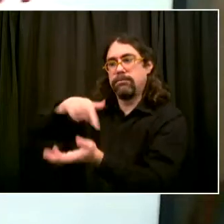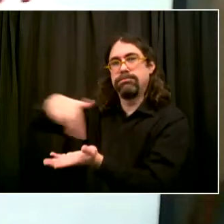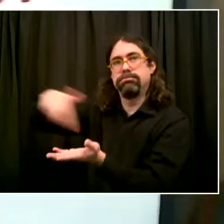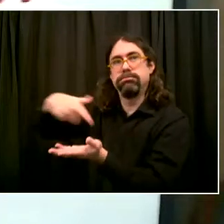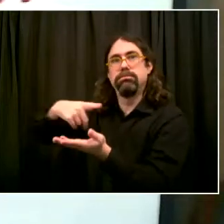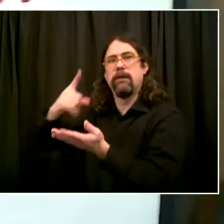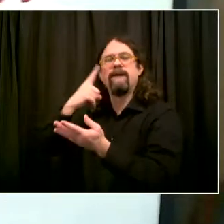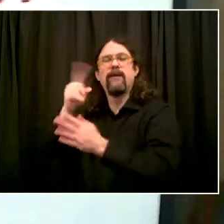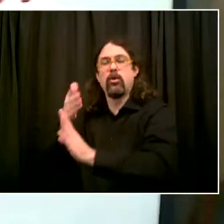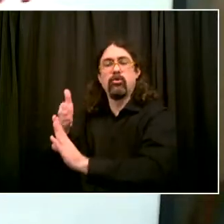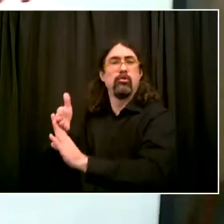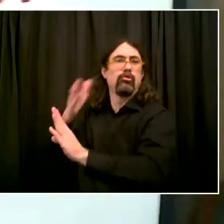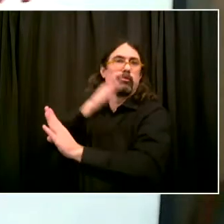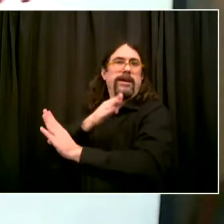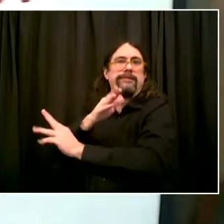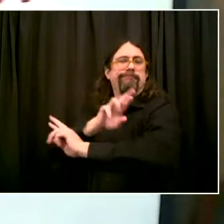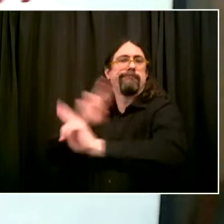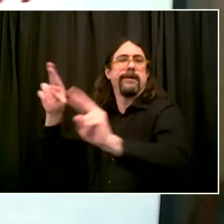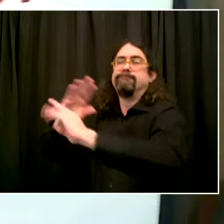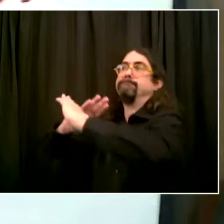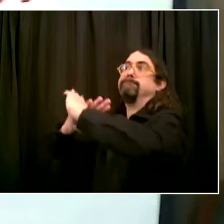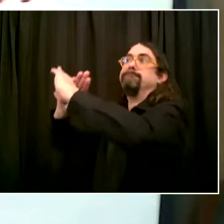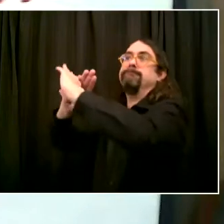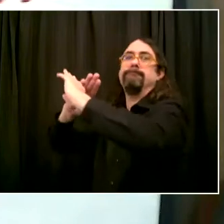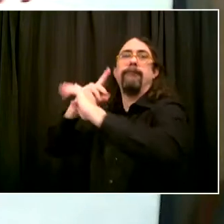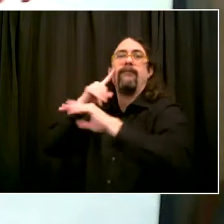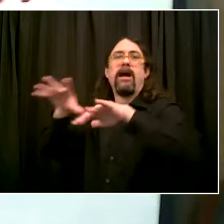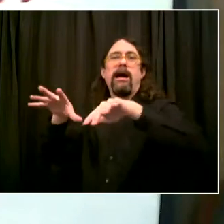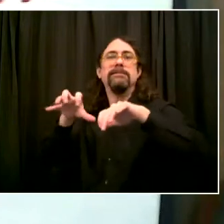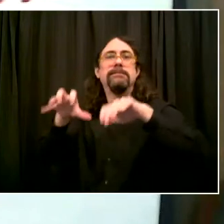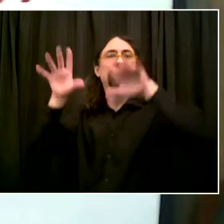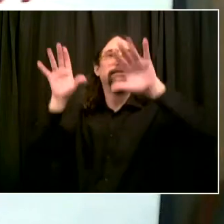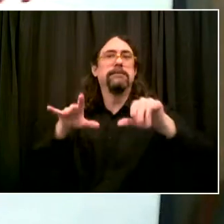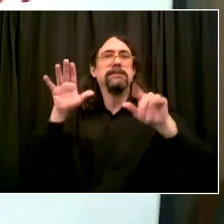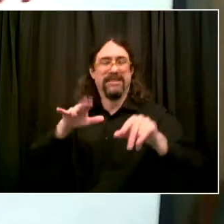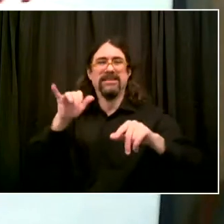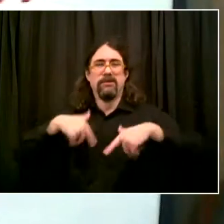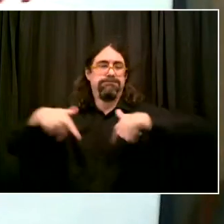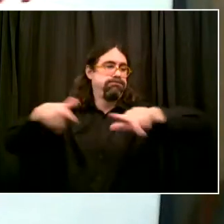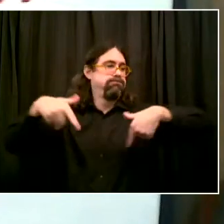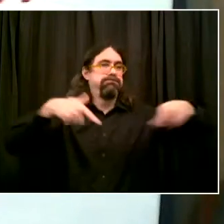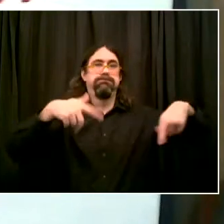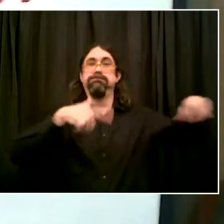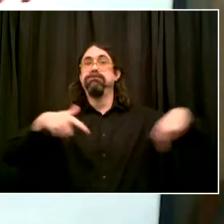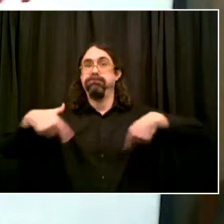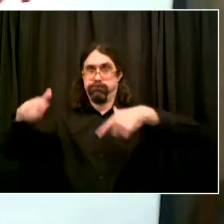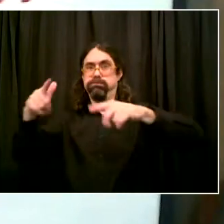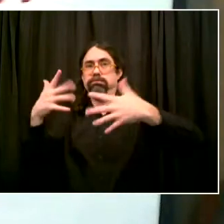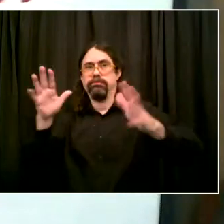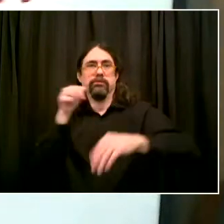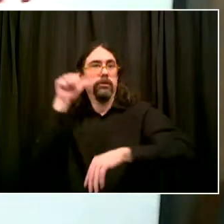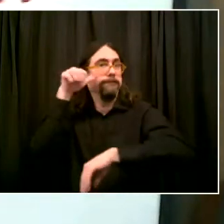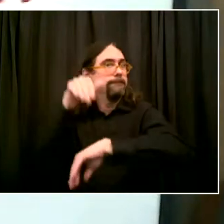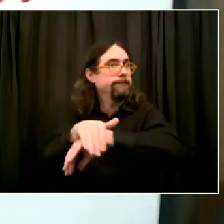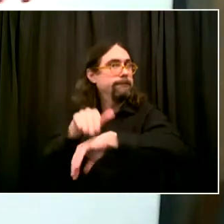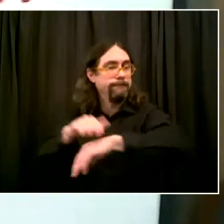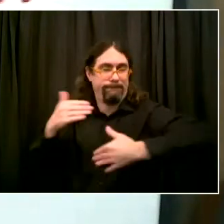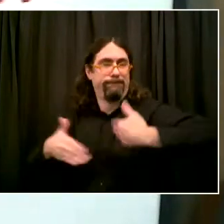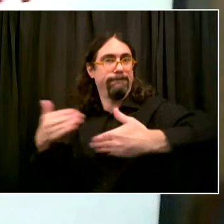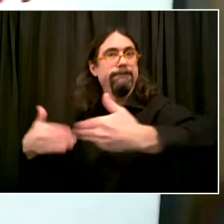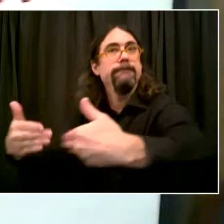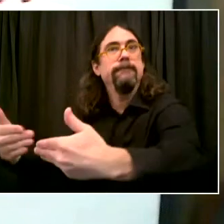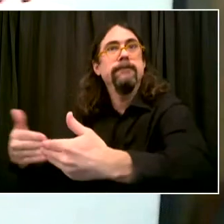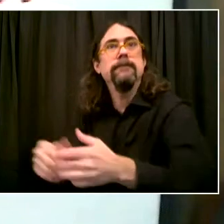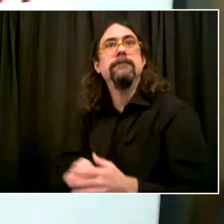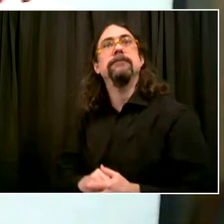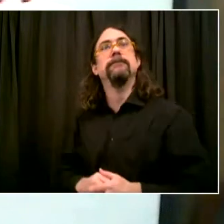we encourage all New Yorkers to stay off the roads to let us do our jobs. This snow response will clearly be a very slow and very